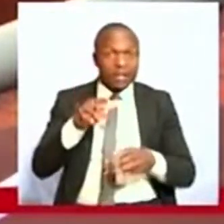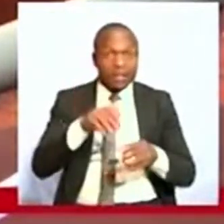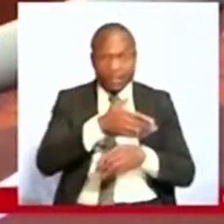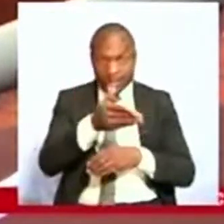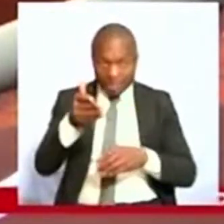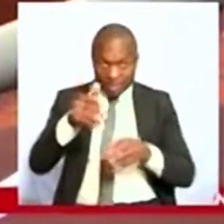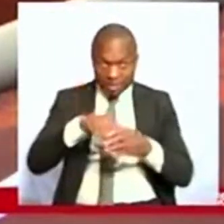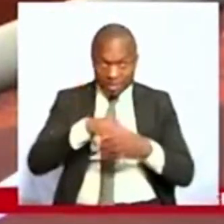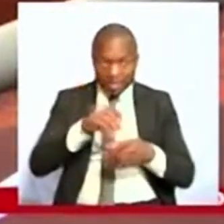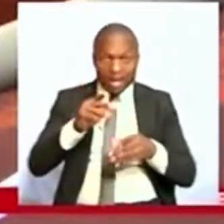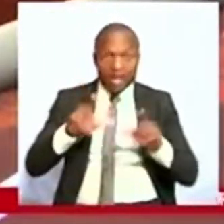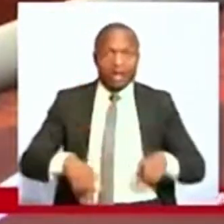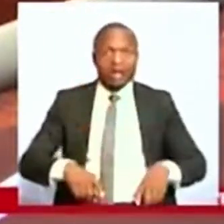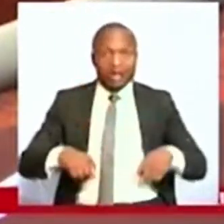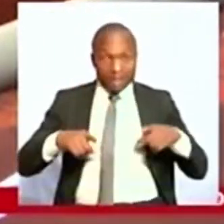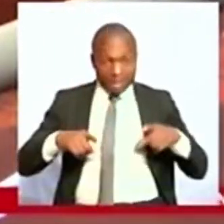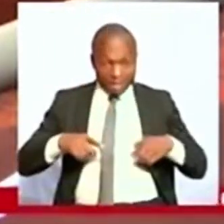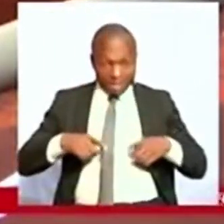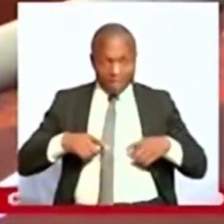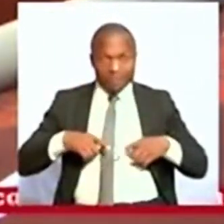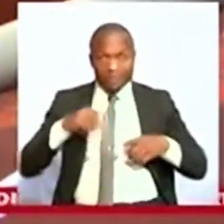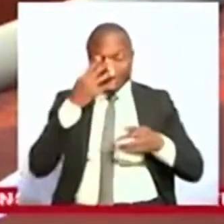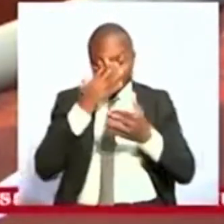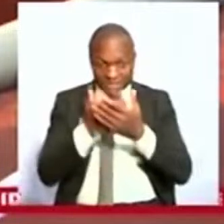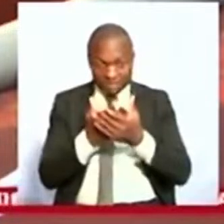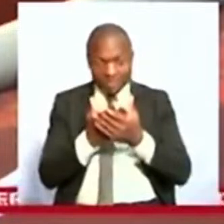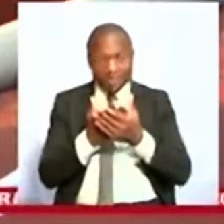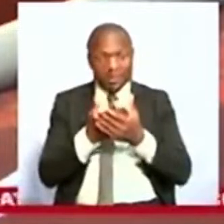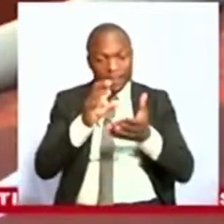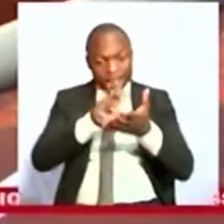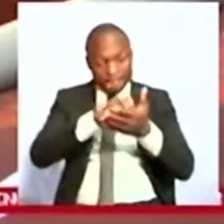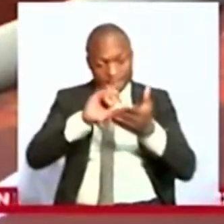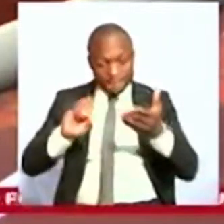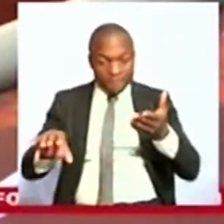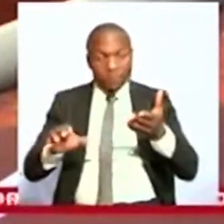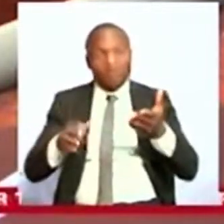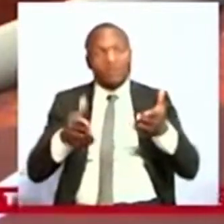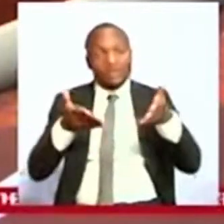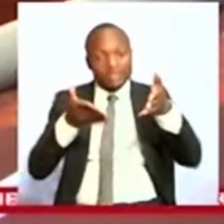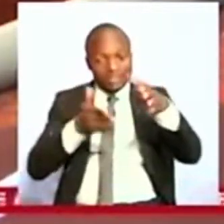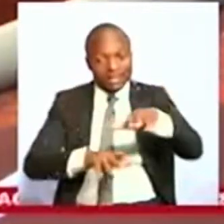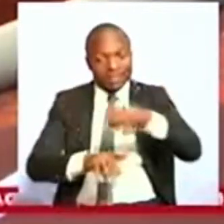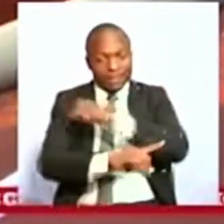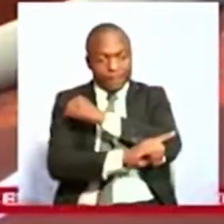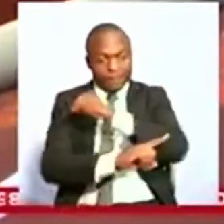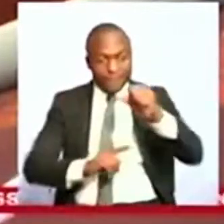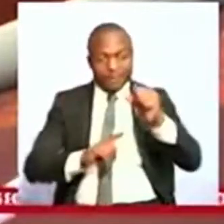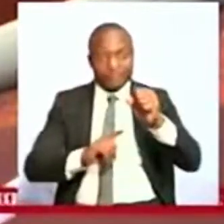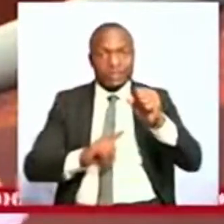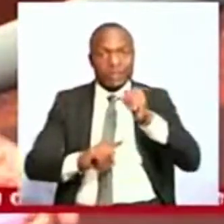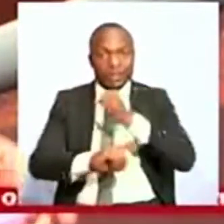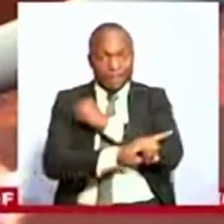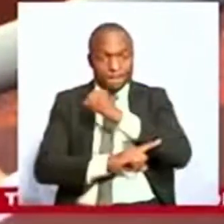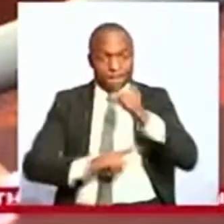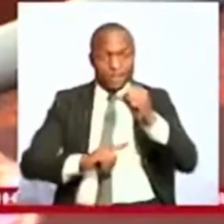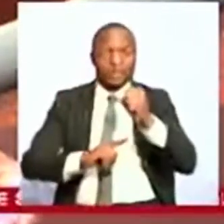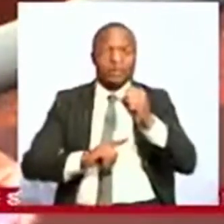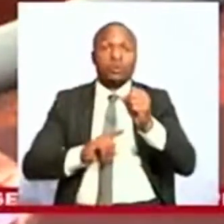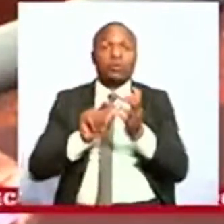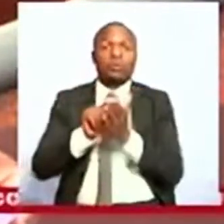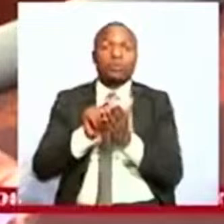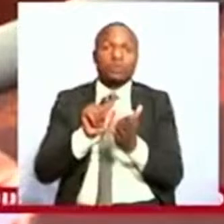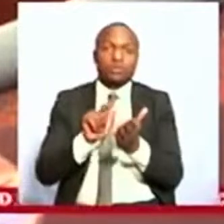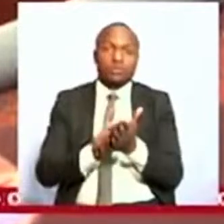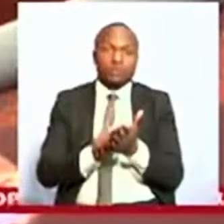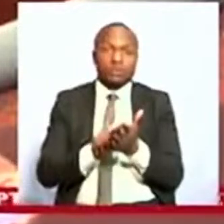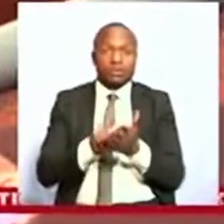life imprisonment and went on further to abolish the death penalty in the Penal Code, which resulted in a number